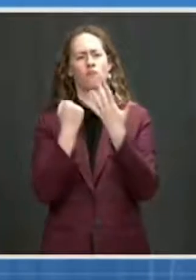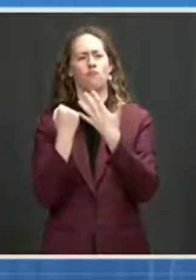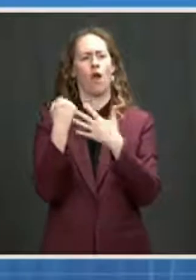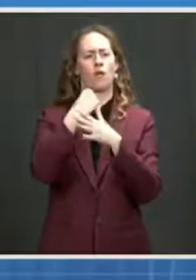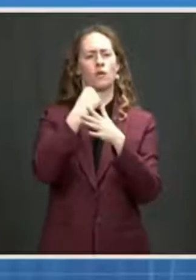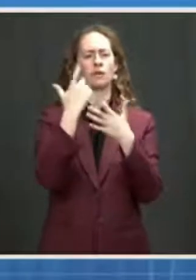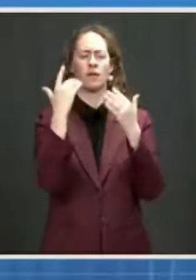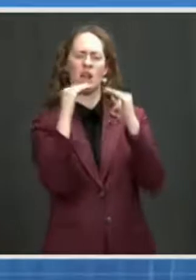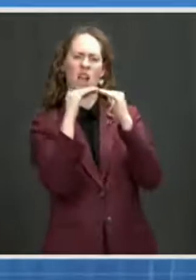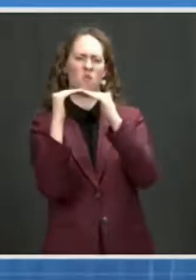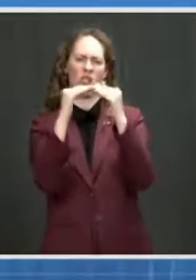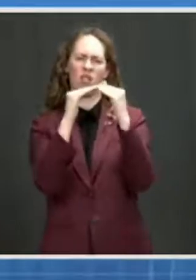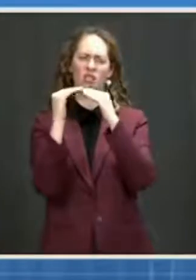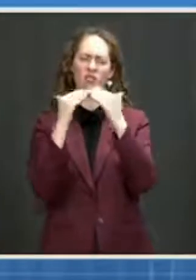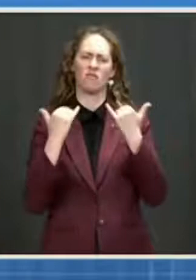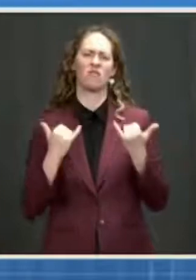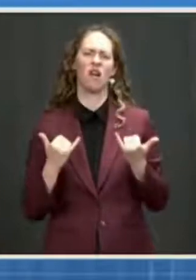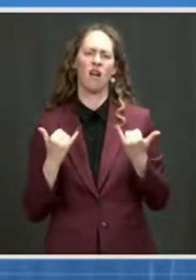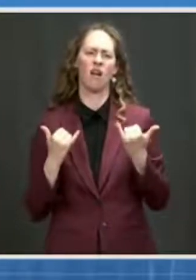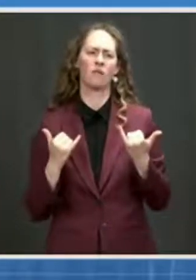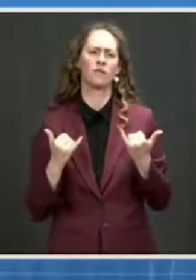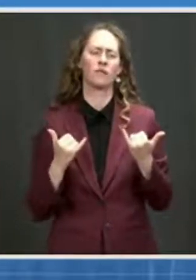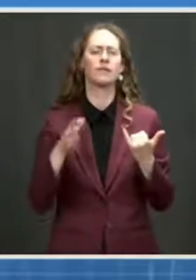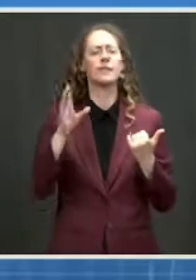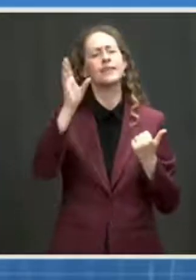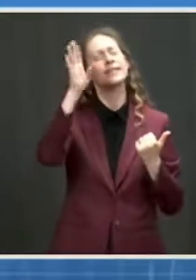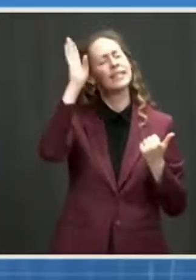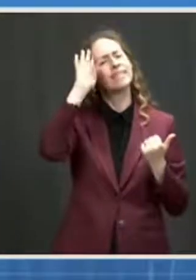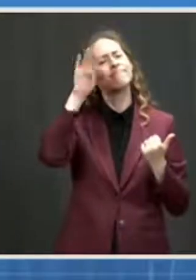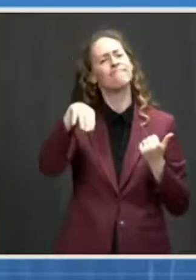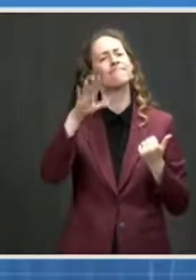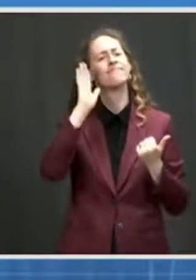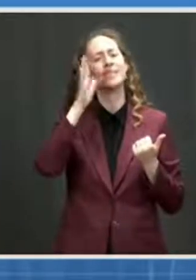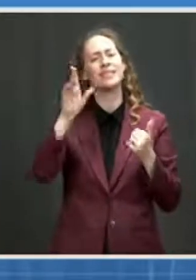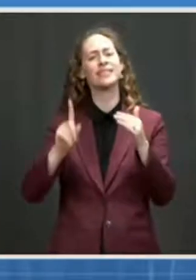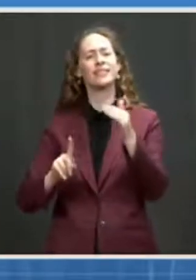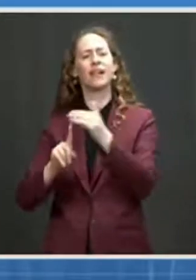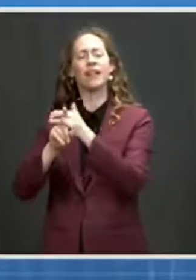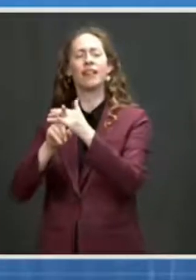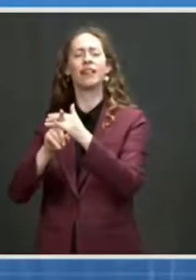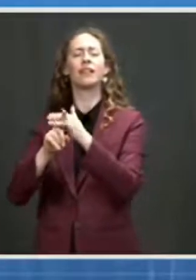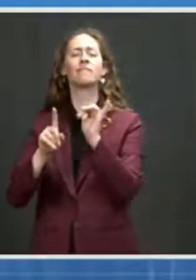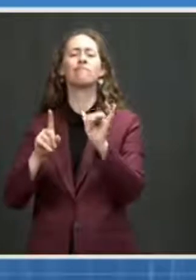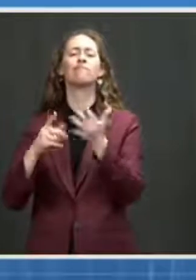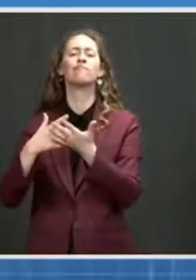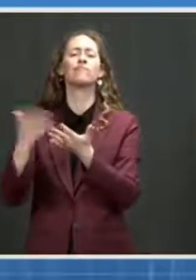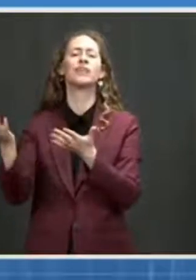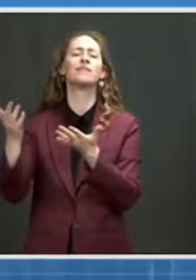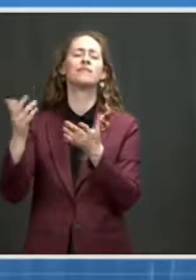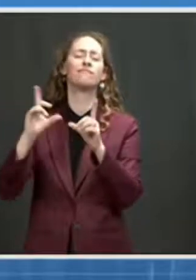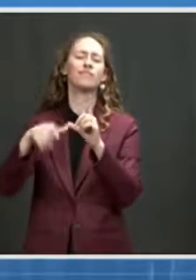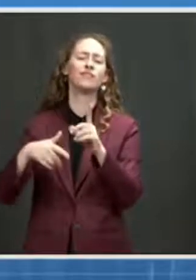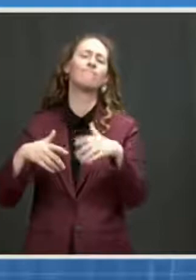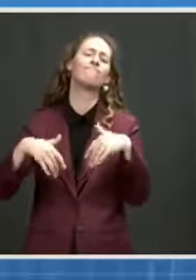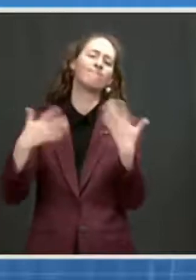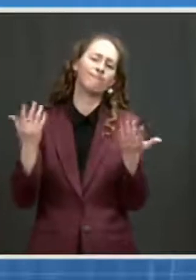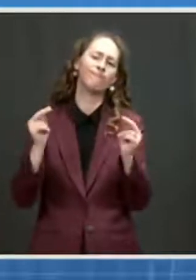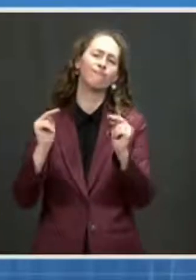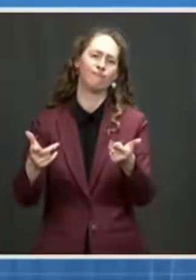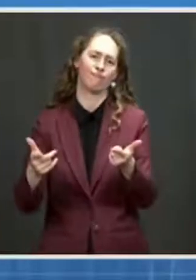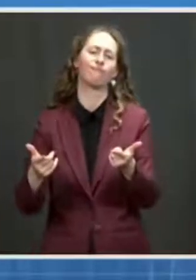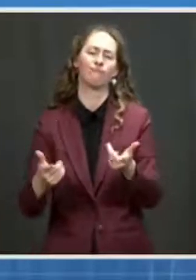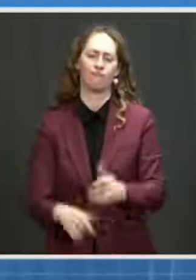that inevitably there will be situations where that will happen. Now, again, the FDA is looking at opportunities for continued